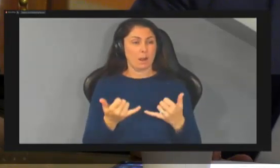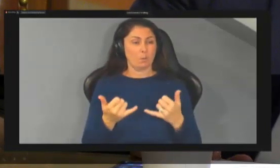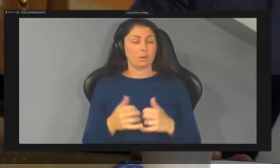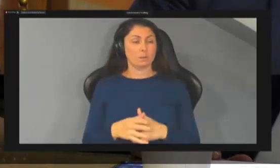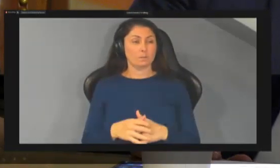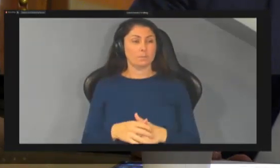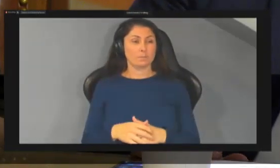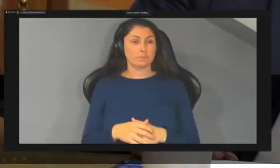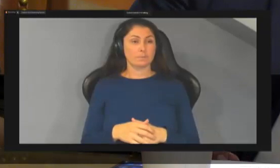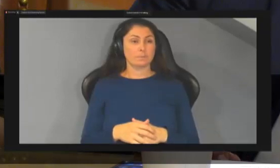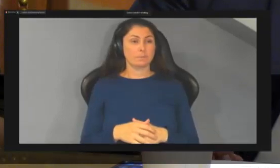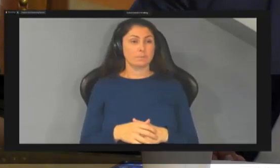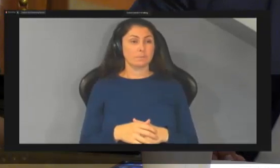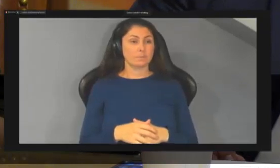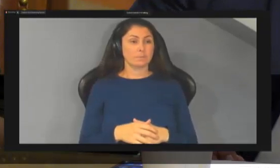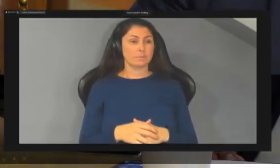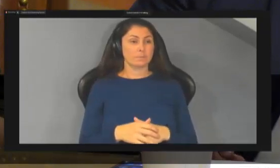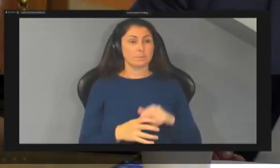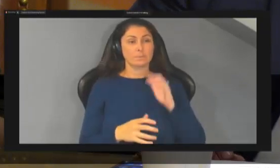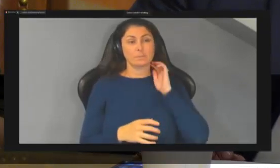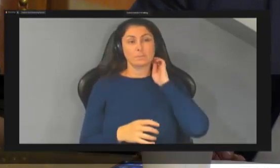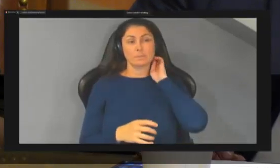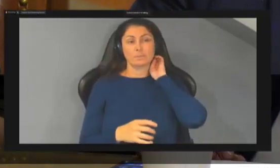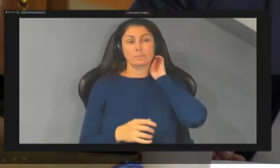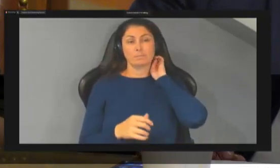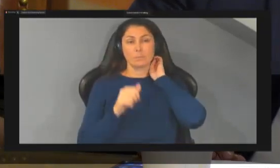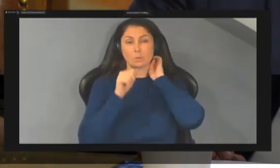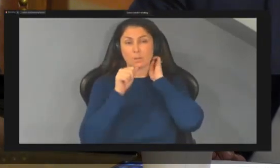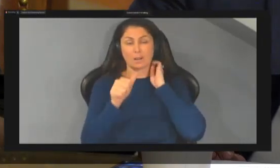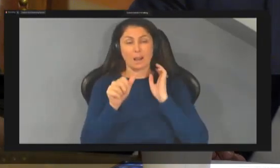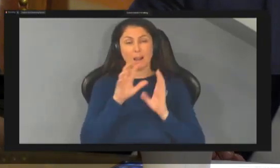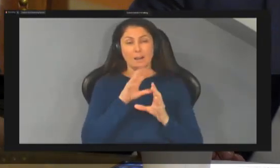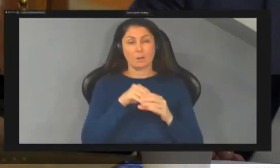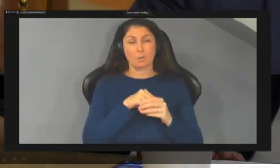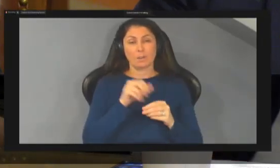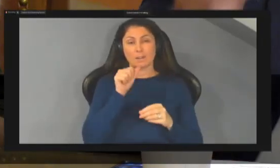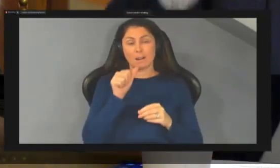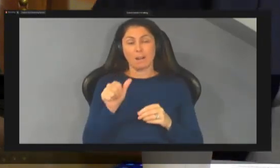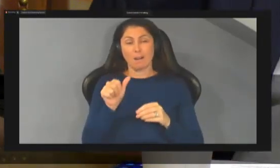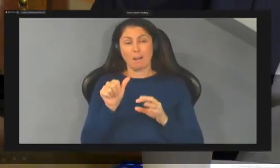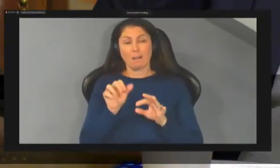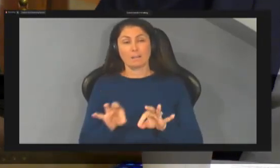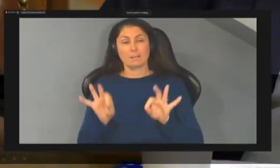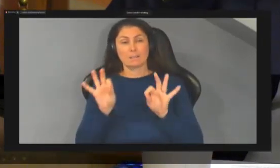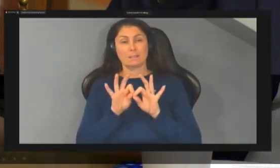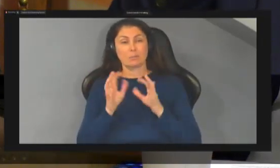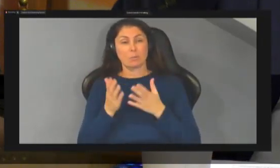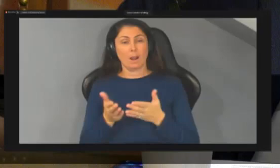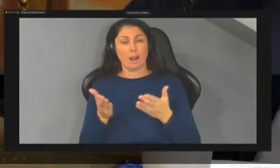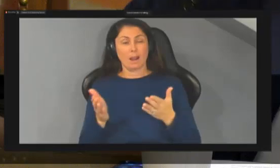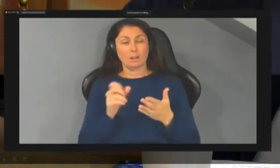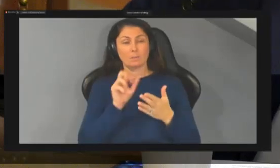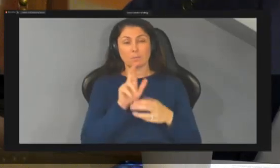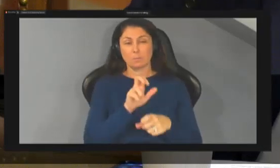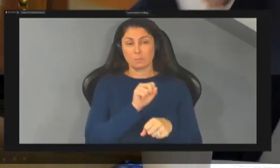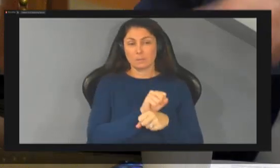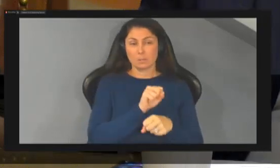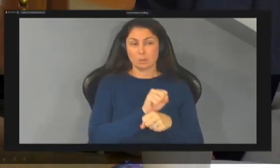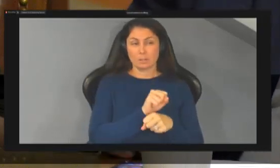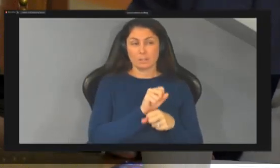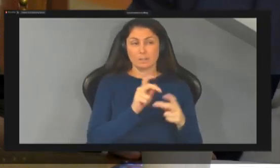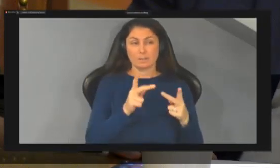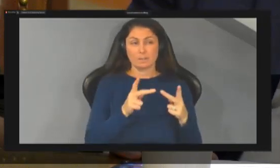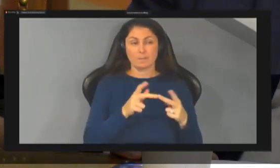in the spirit of, you know, not including non-essential items or positions at